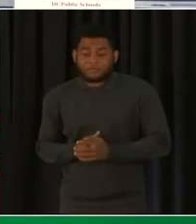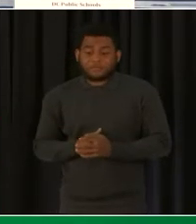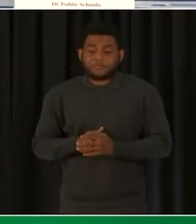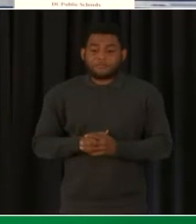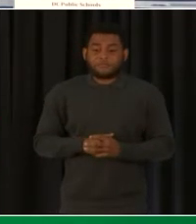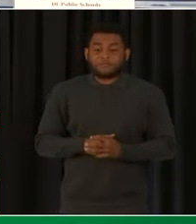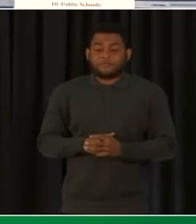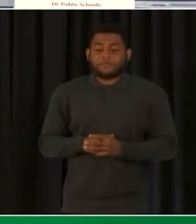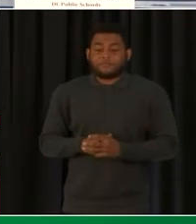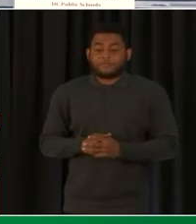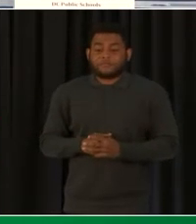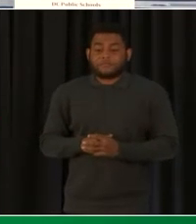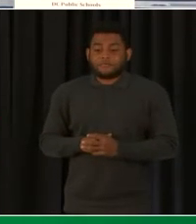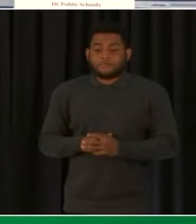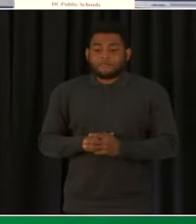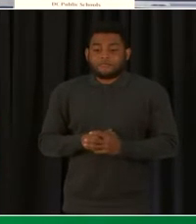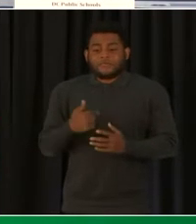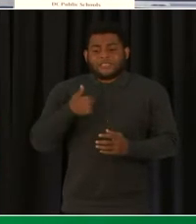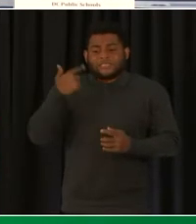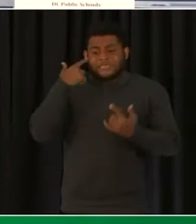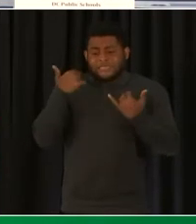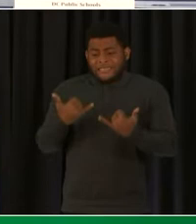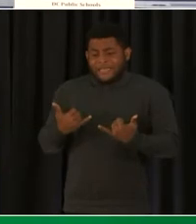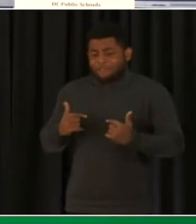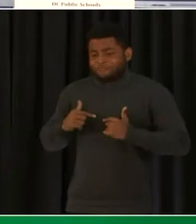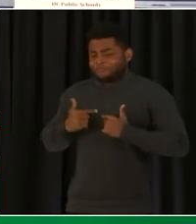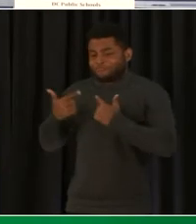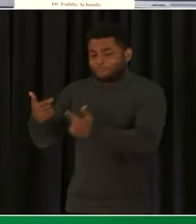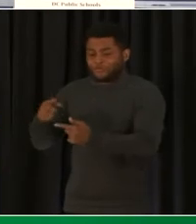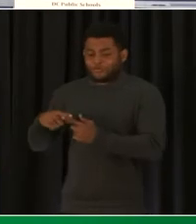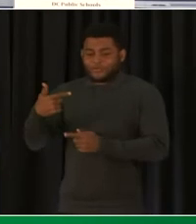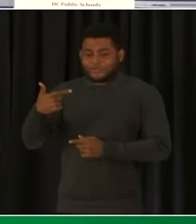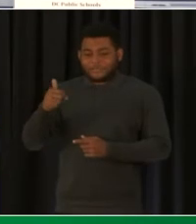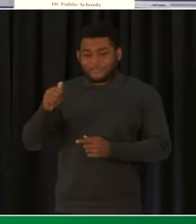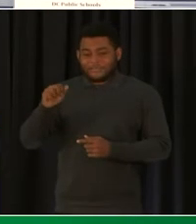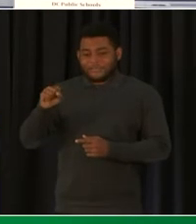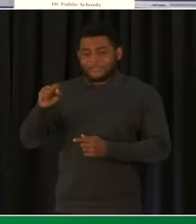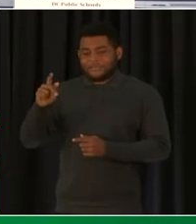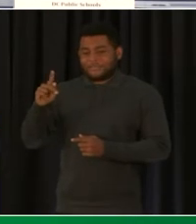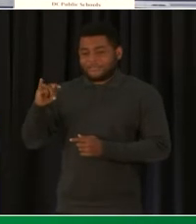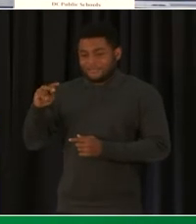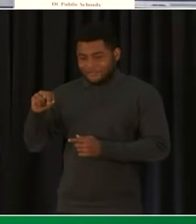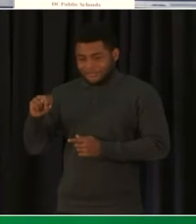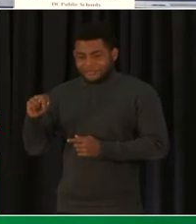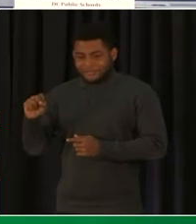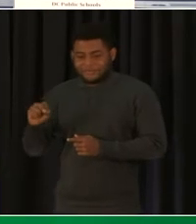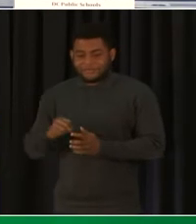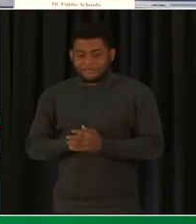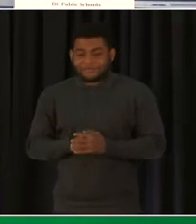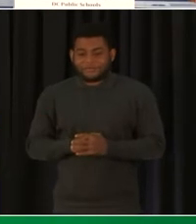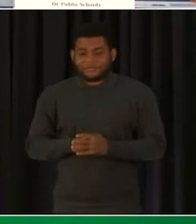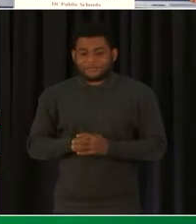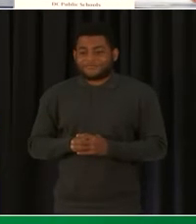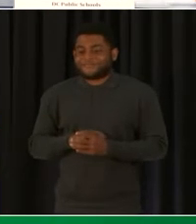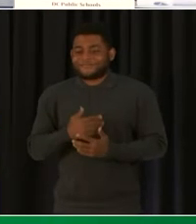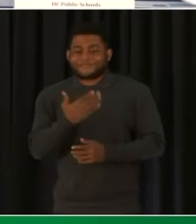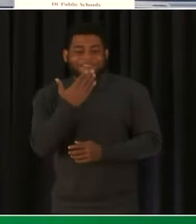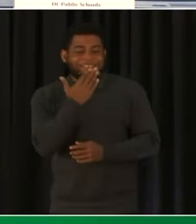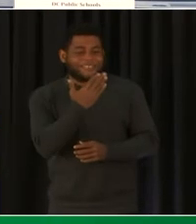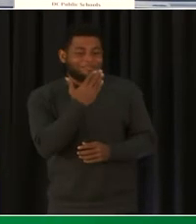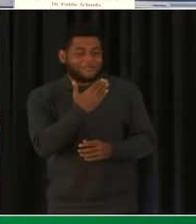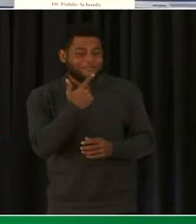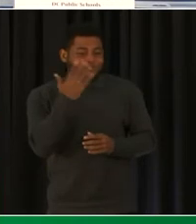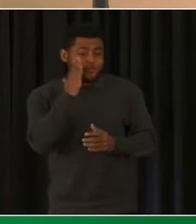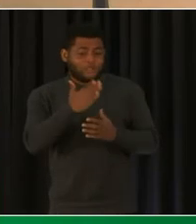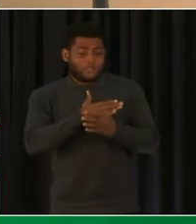now I'm going to pass it over to Sharon Gaston. Thank you, Dr. Elliott. So I will share a bit about